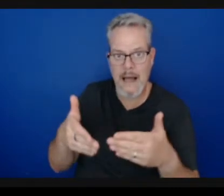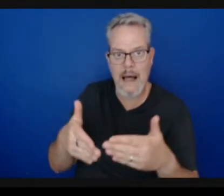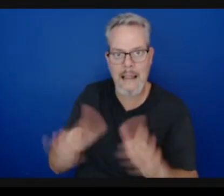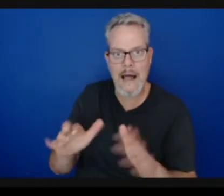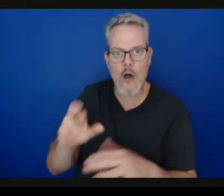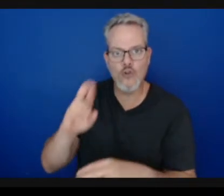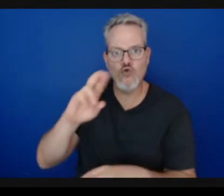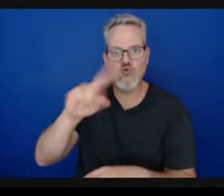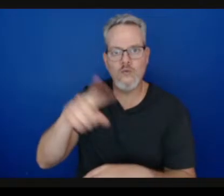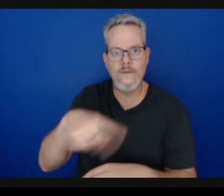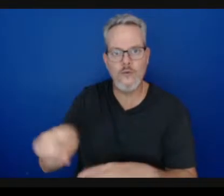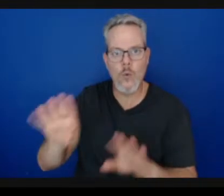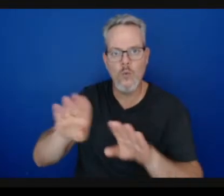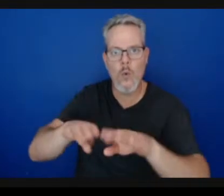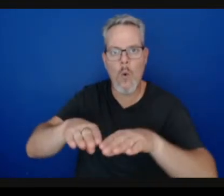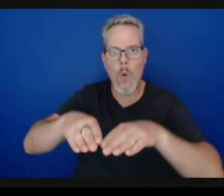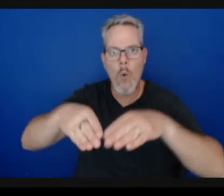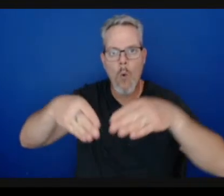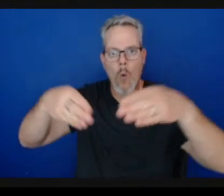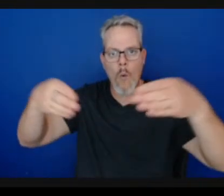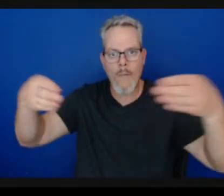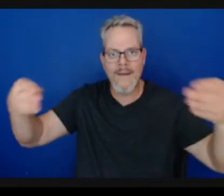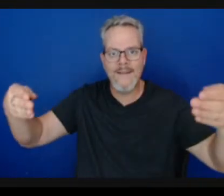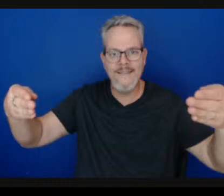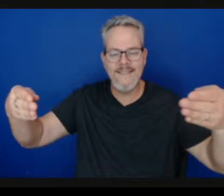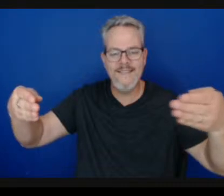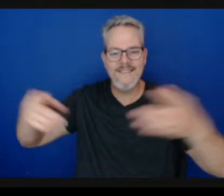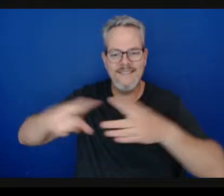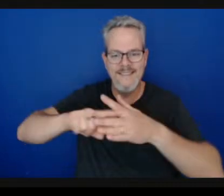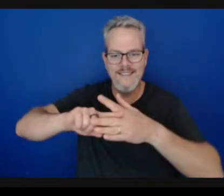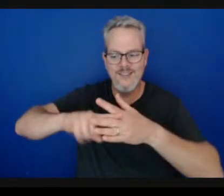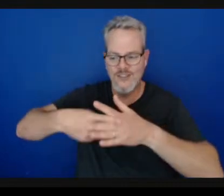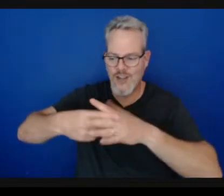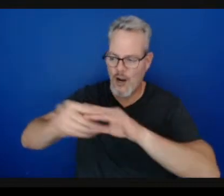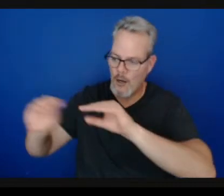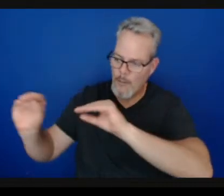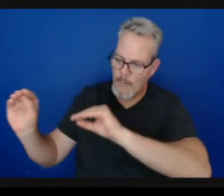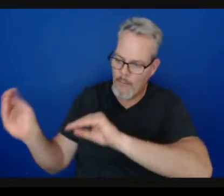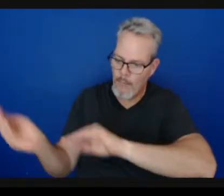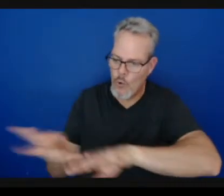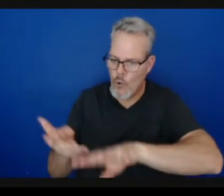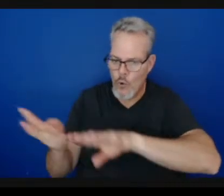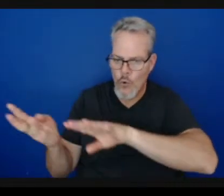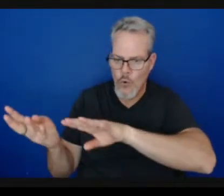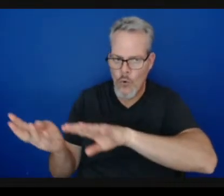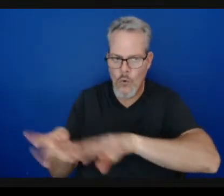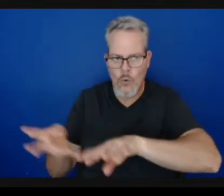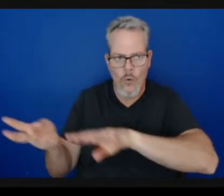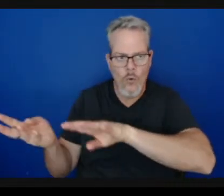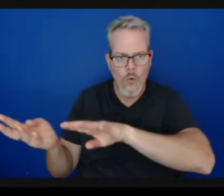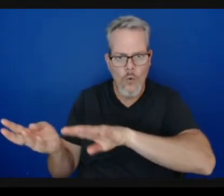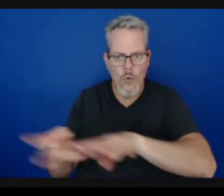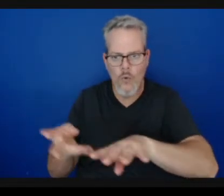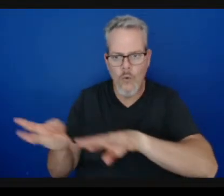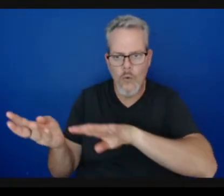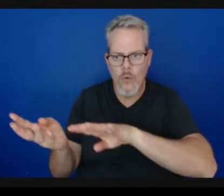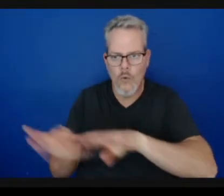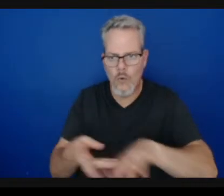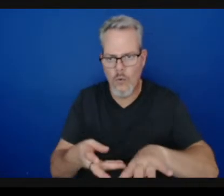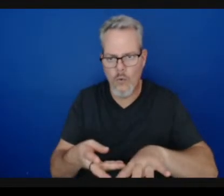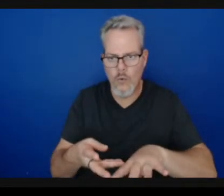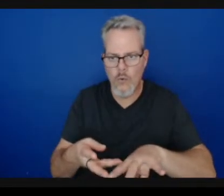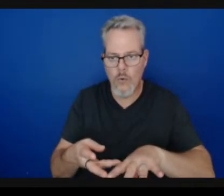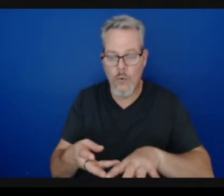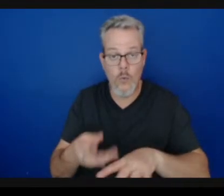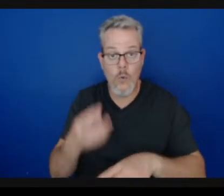magma to then start moving slowly into the rift and pushing it from behind. What they found